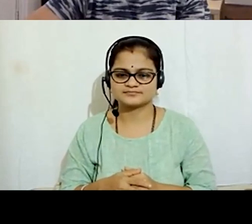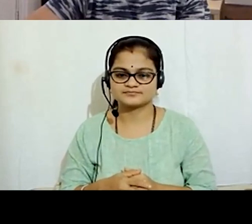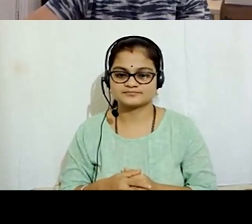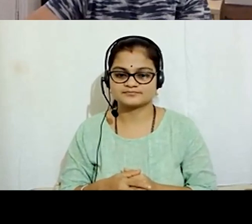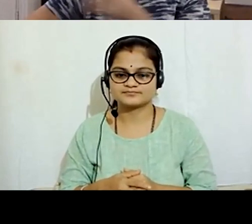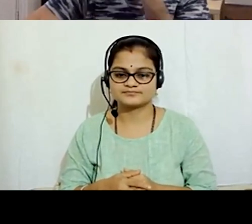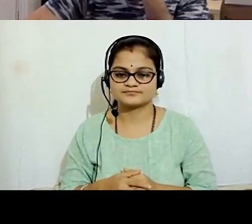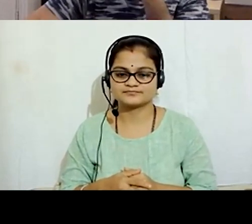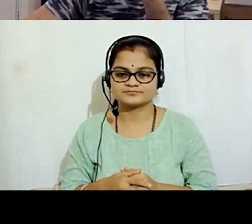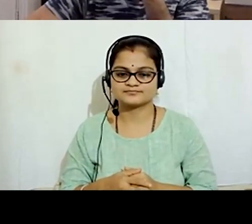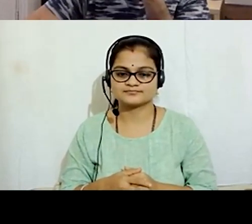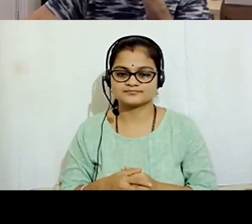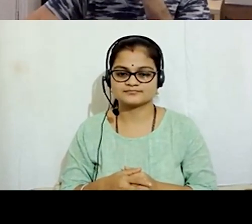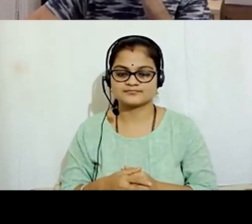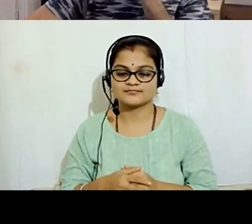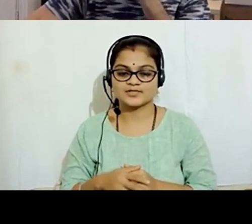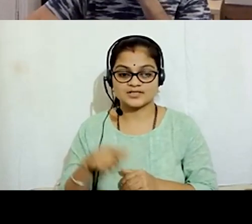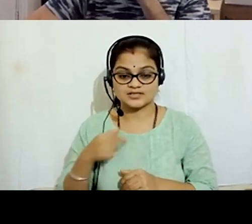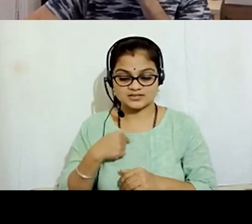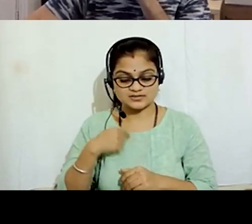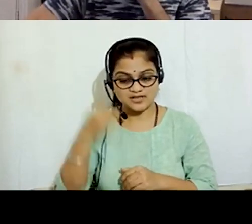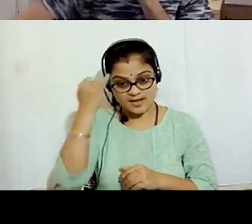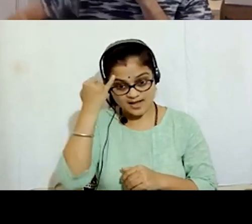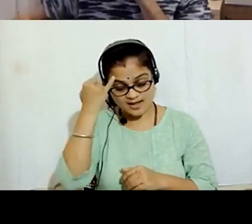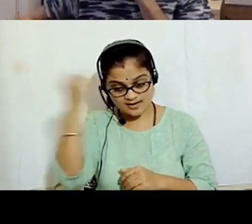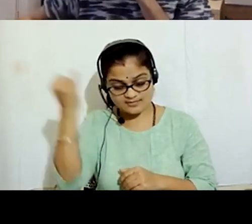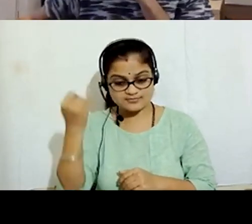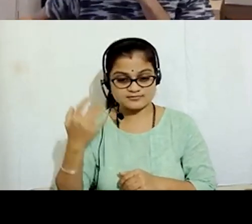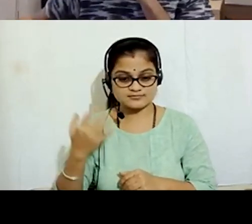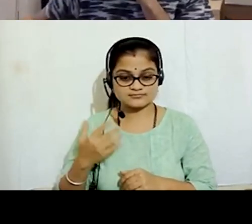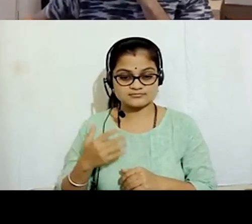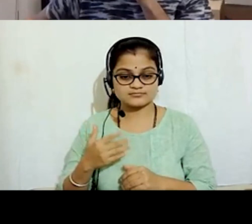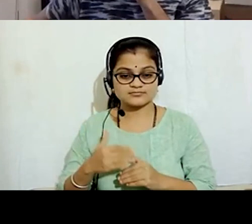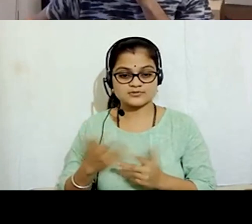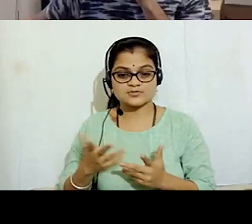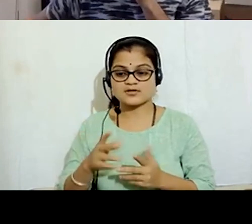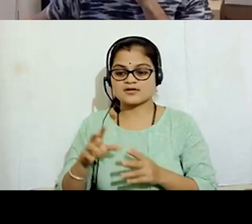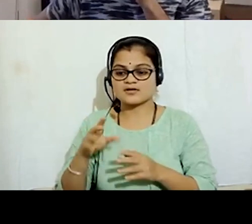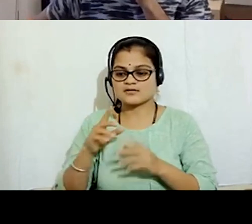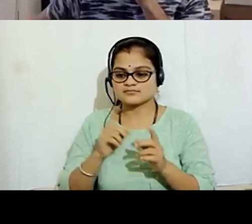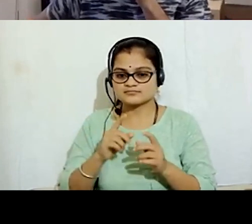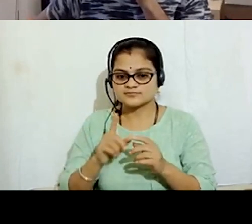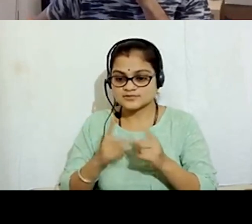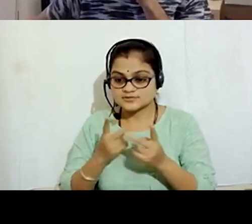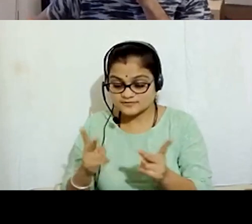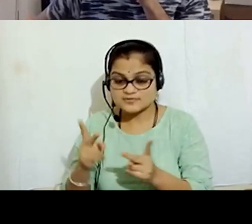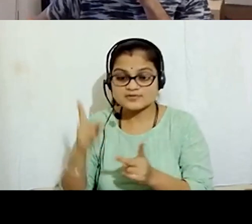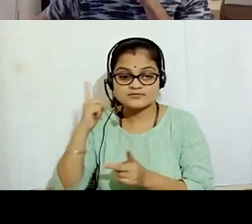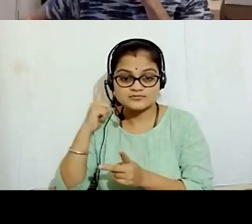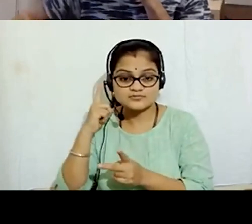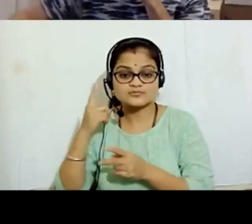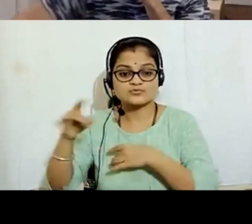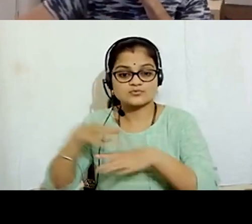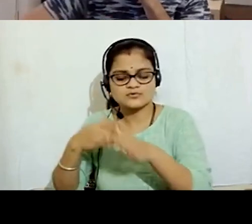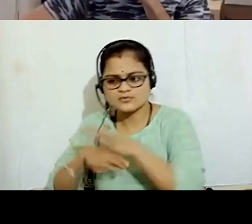but the bigger idea that I had about which sounds to collect, and because there's so much, right? As soon as you